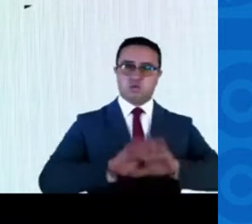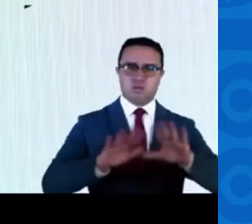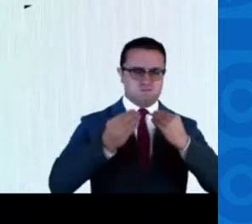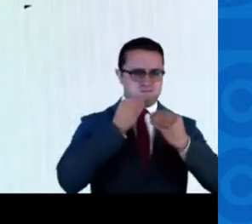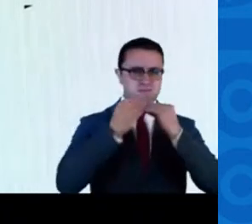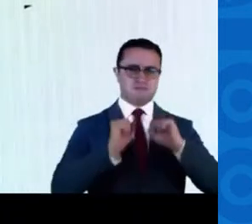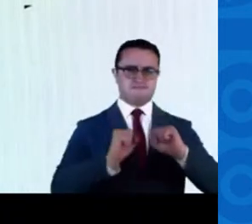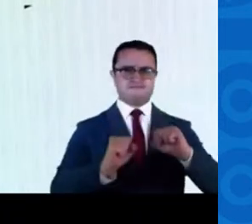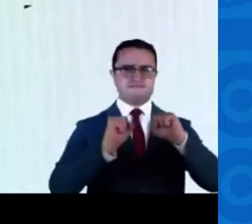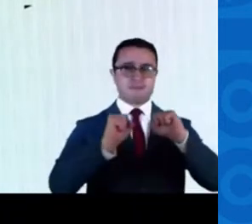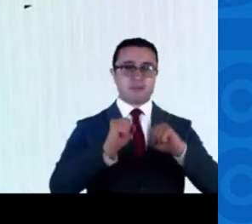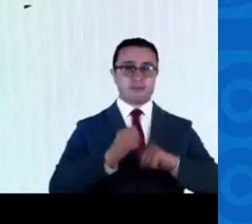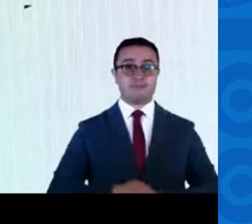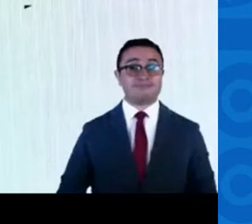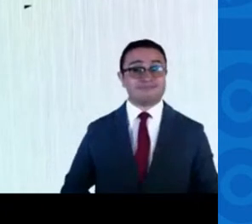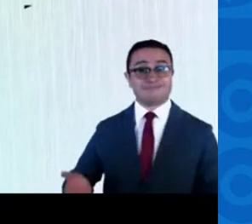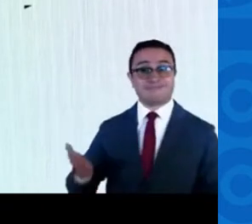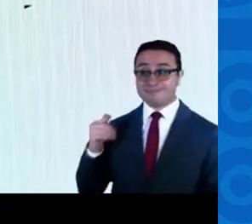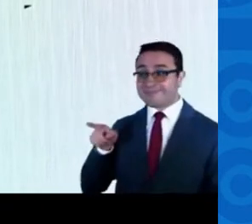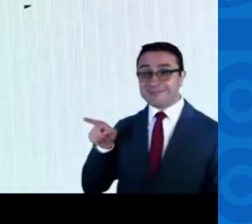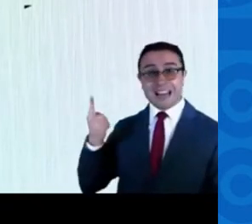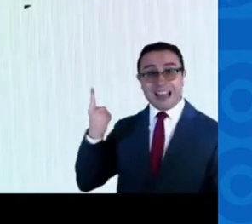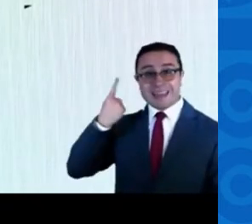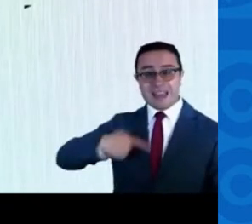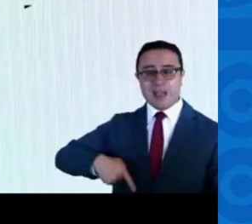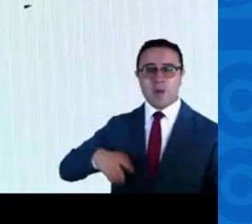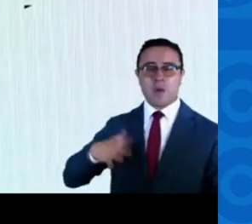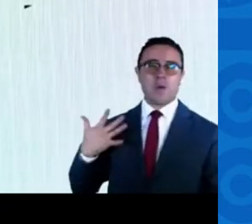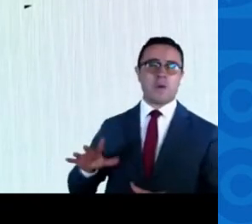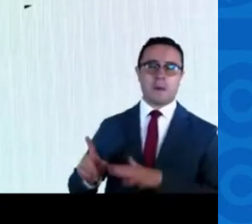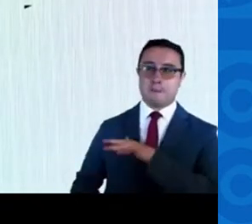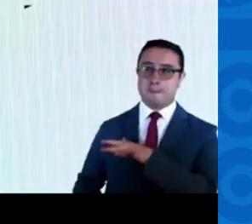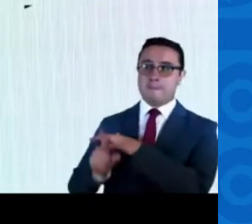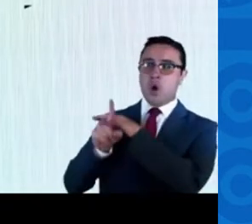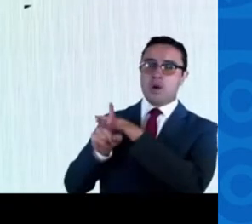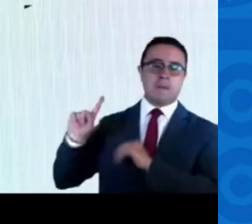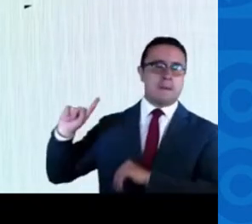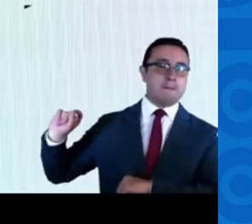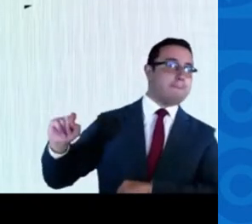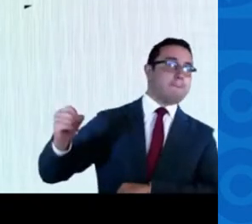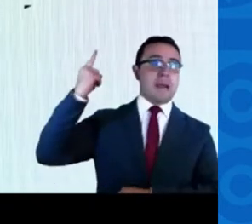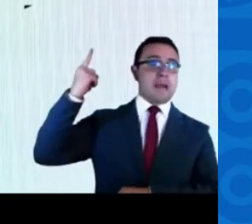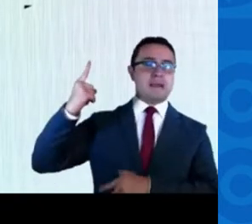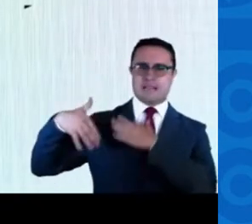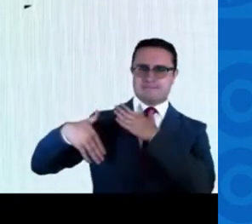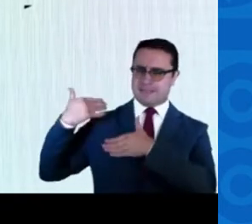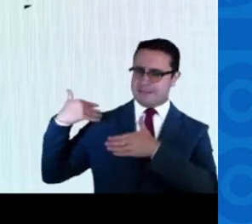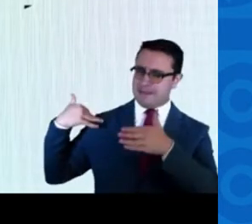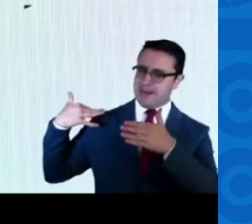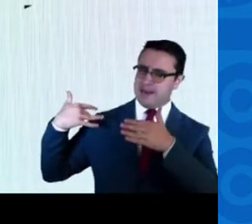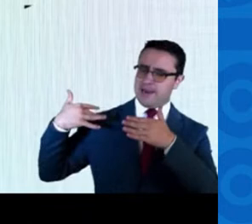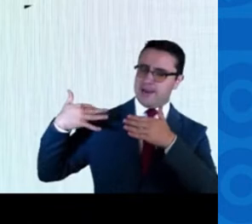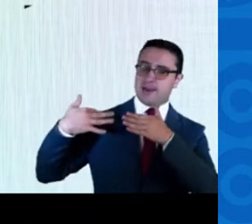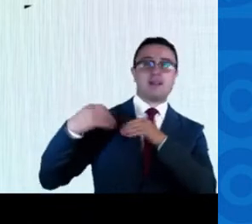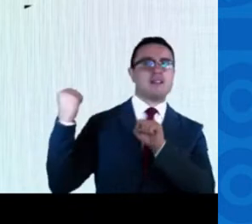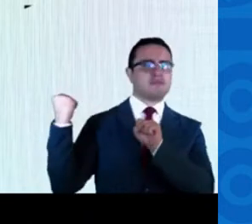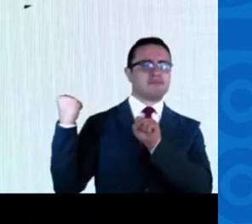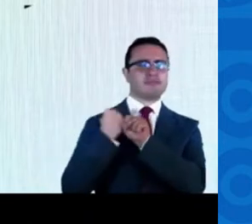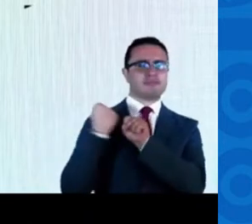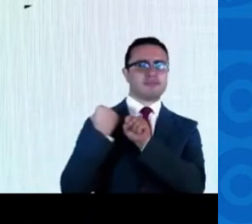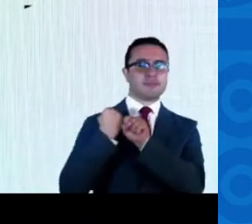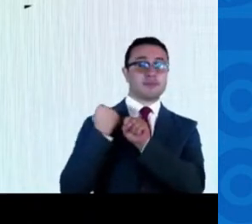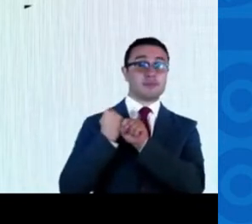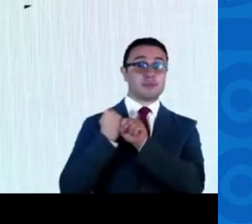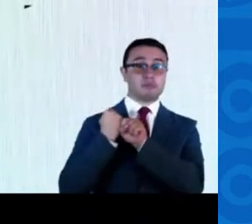the nutritional and food security situation. That day will be a memorable day, or has become a memorable day